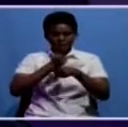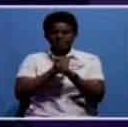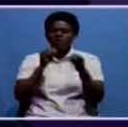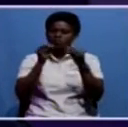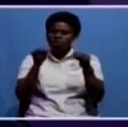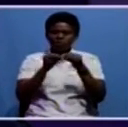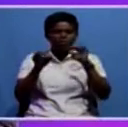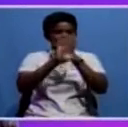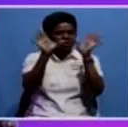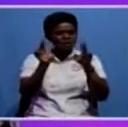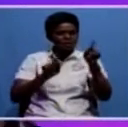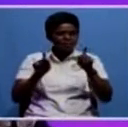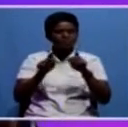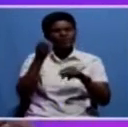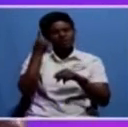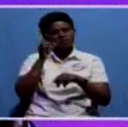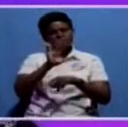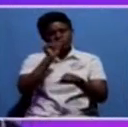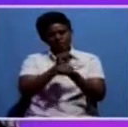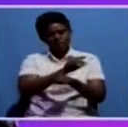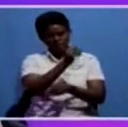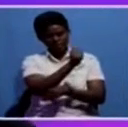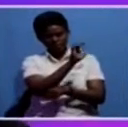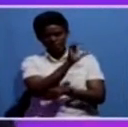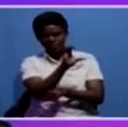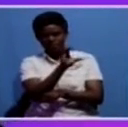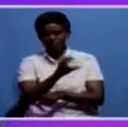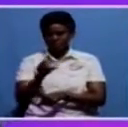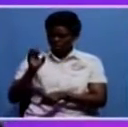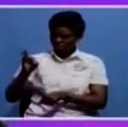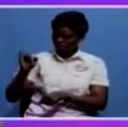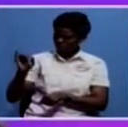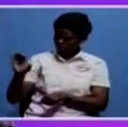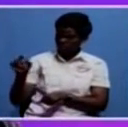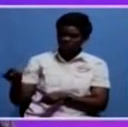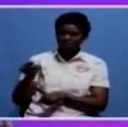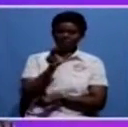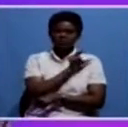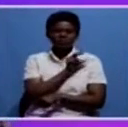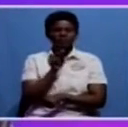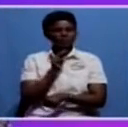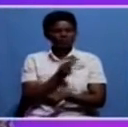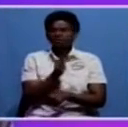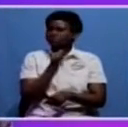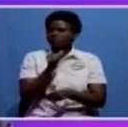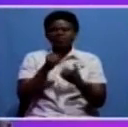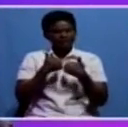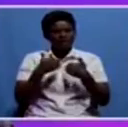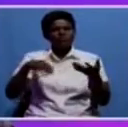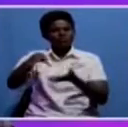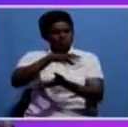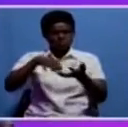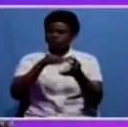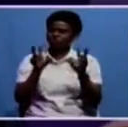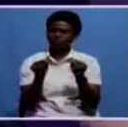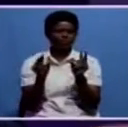that people understand their roles, whether it's SEC, it's FIC, it's the police, so that we don't get this kind of confusion.